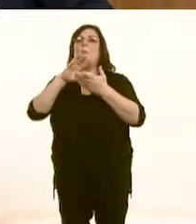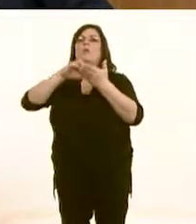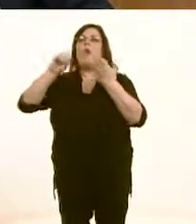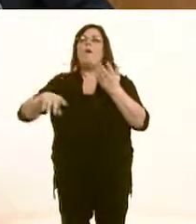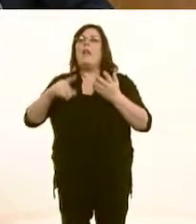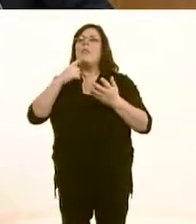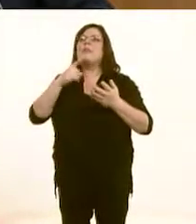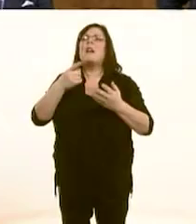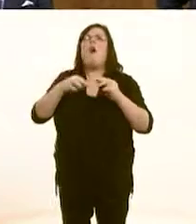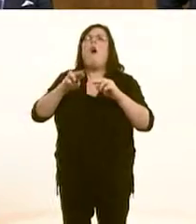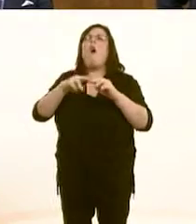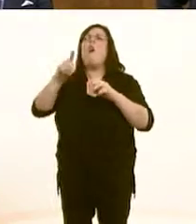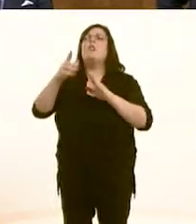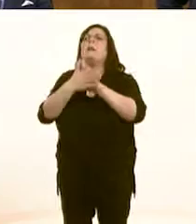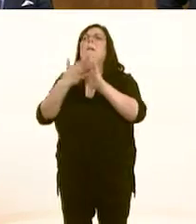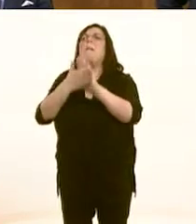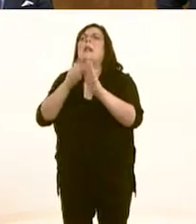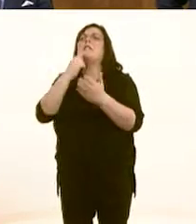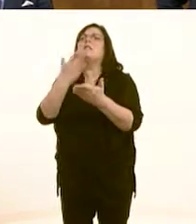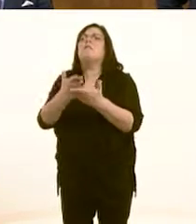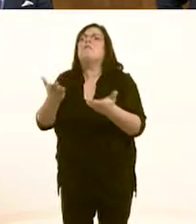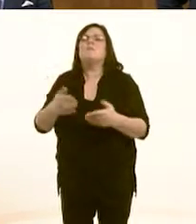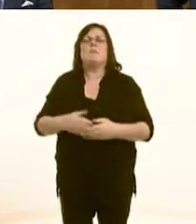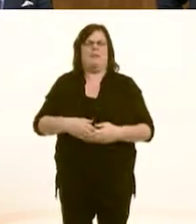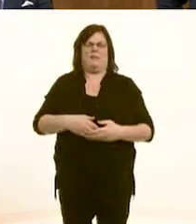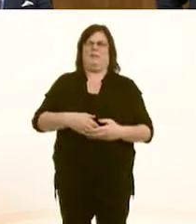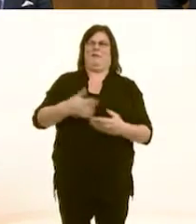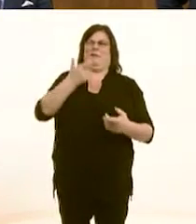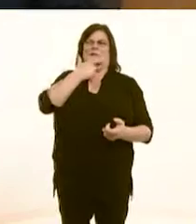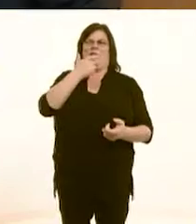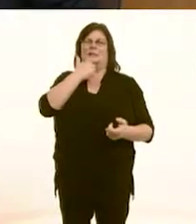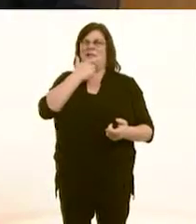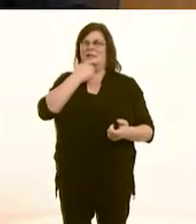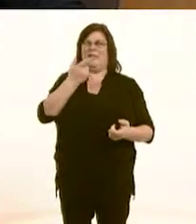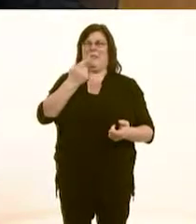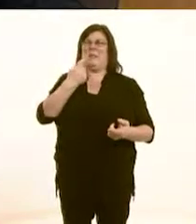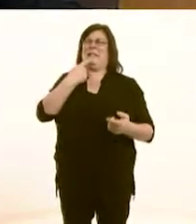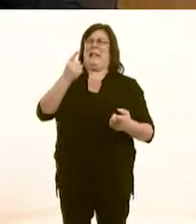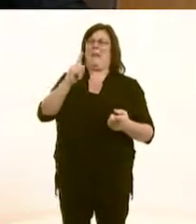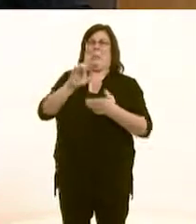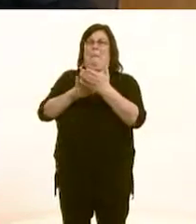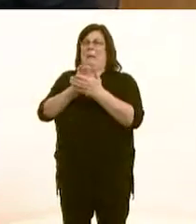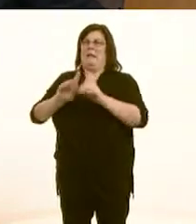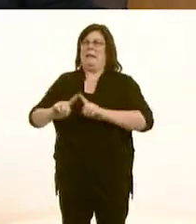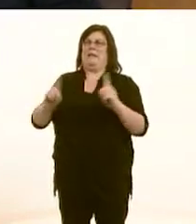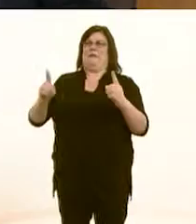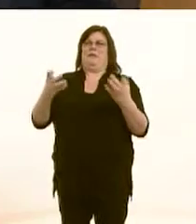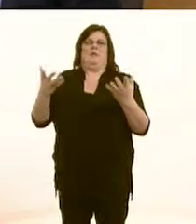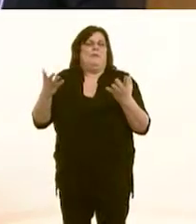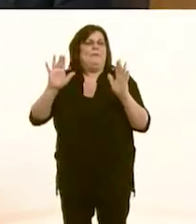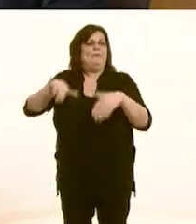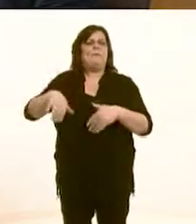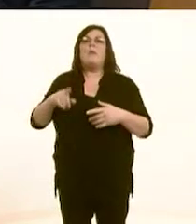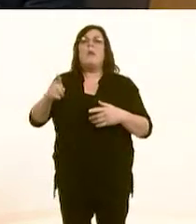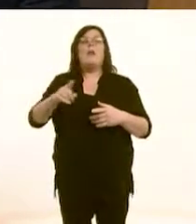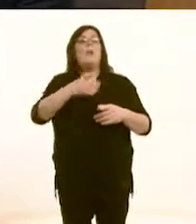ironic. Ironic. But there we are. I mean, it shows he follows orders, just like the rest of them. The reality is that the original